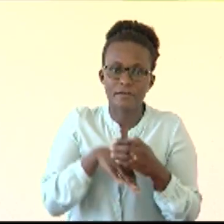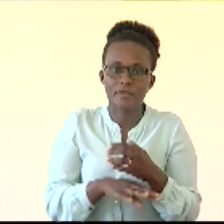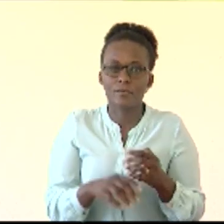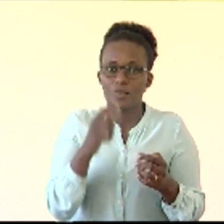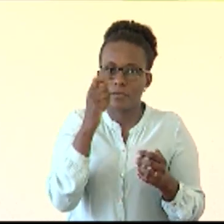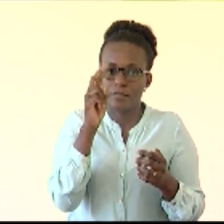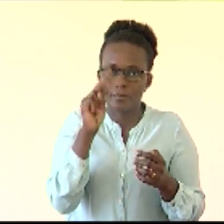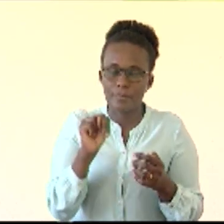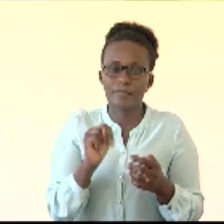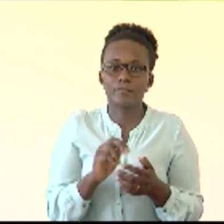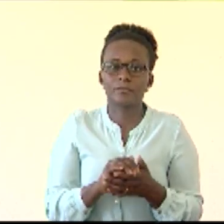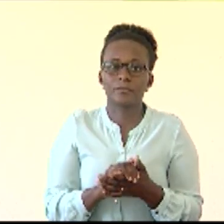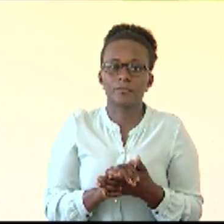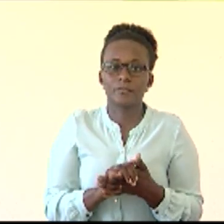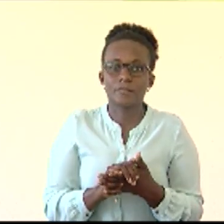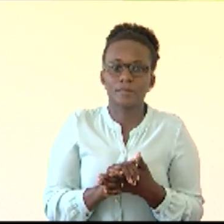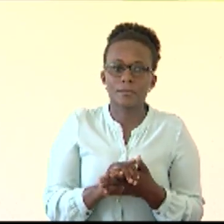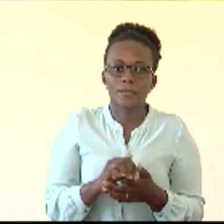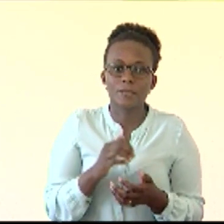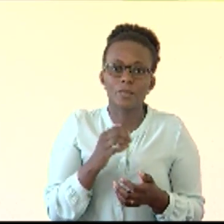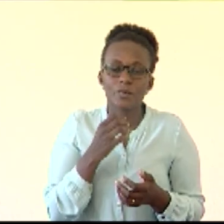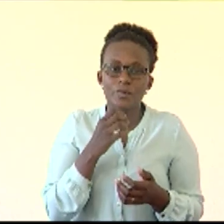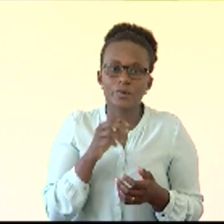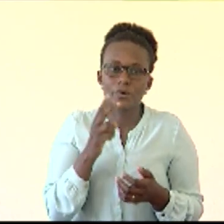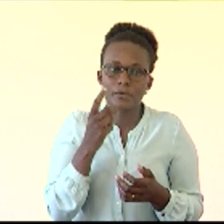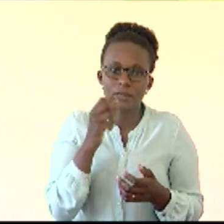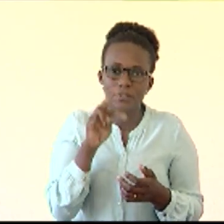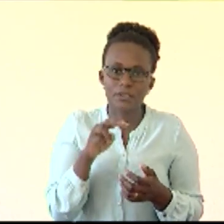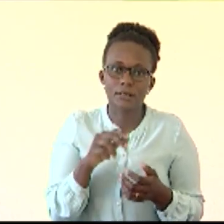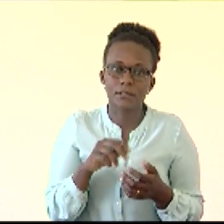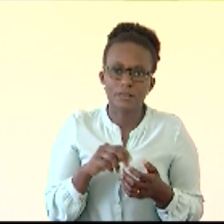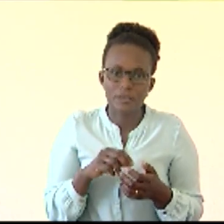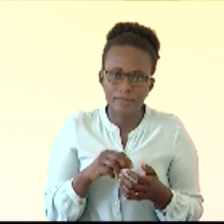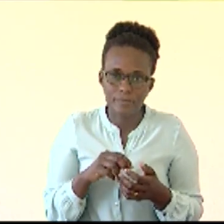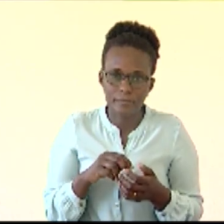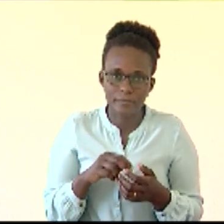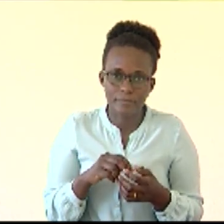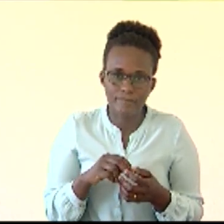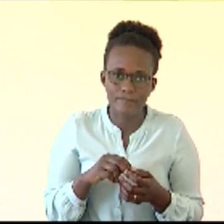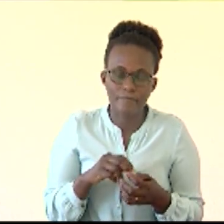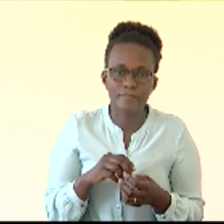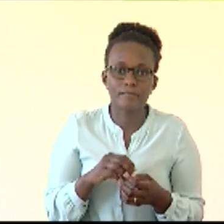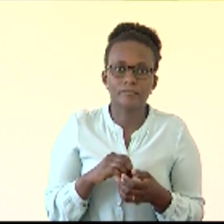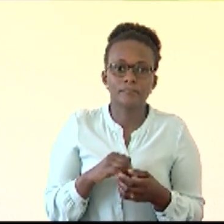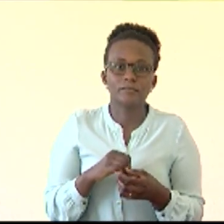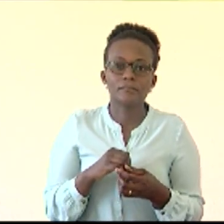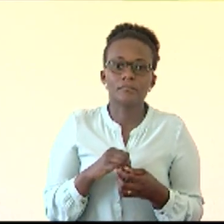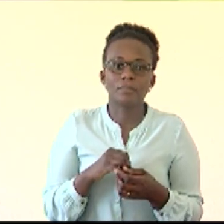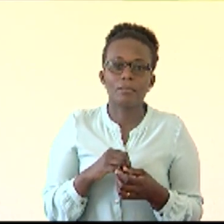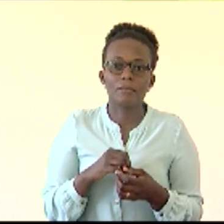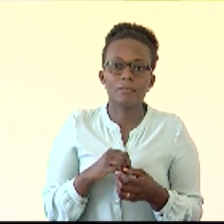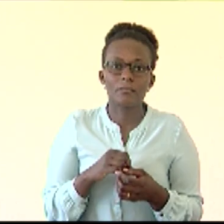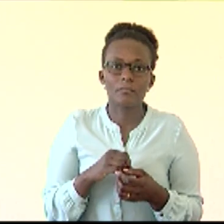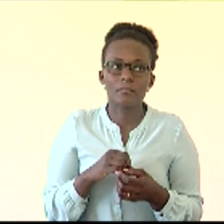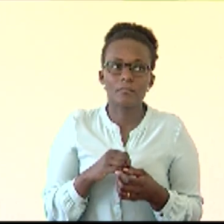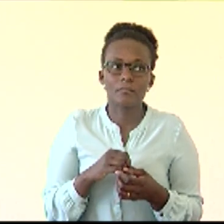pure tin and a solution of tin. For example, here we have tin 2 chloride. Not only that, we can have